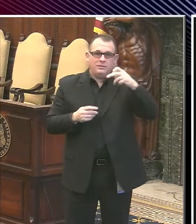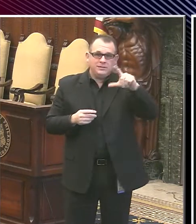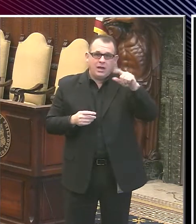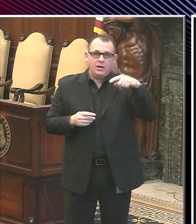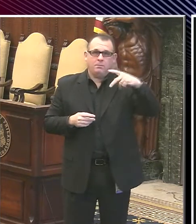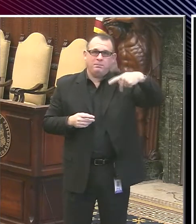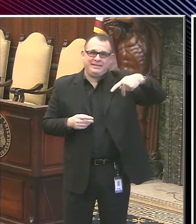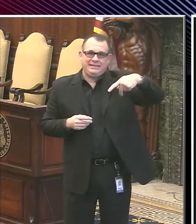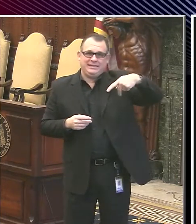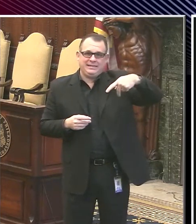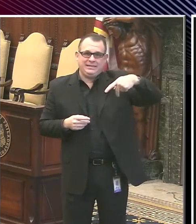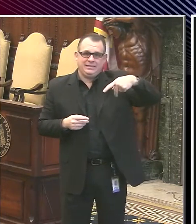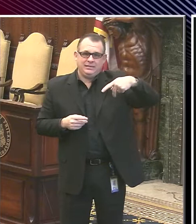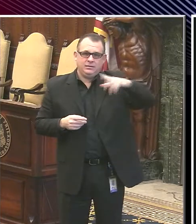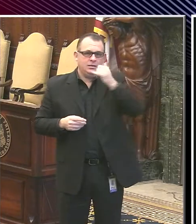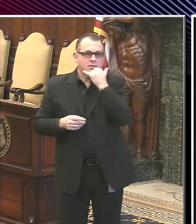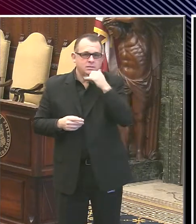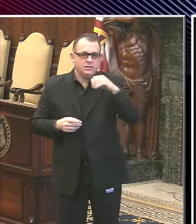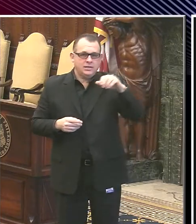PHL